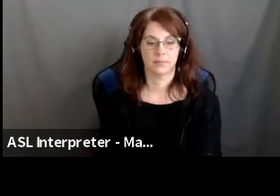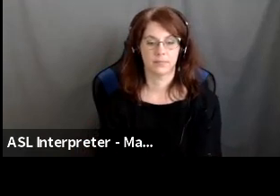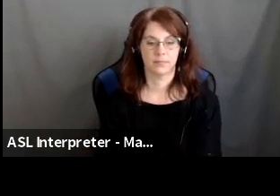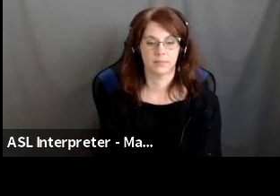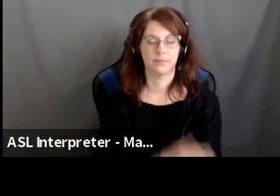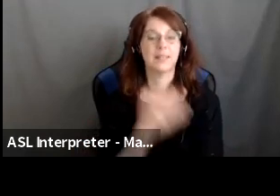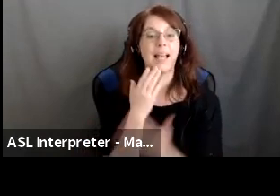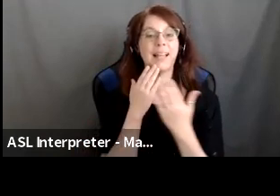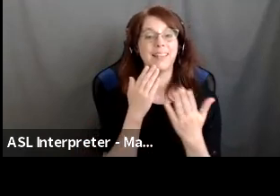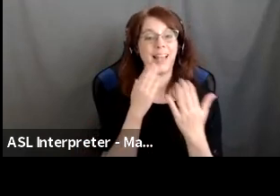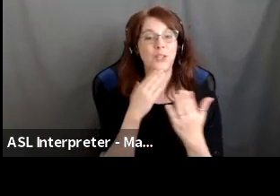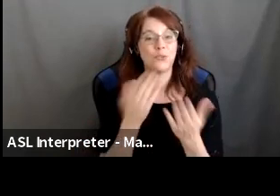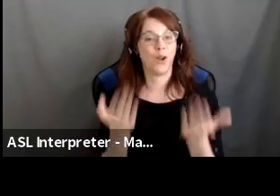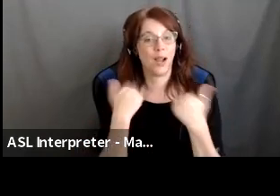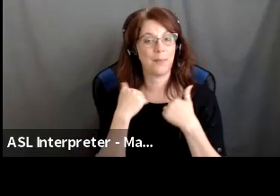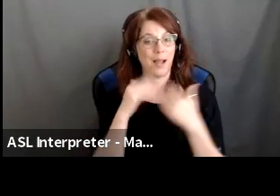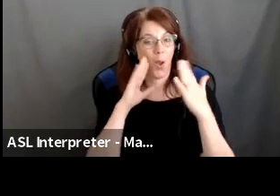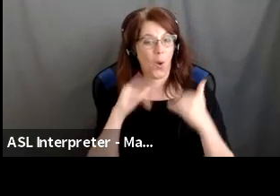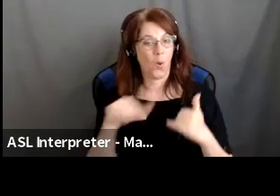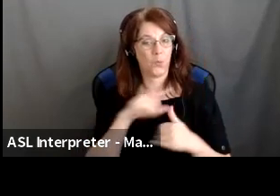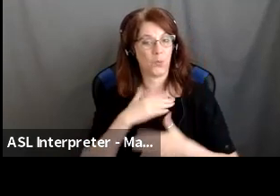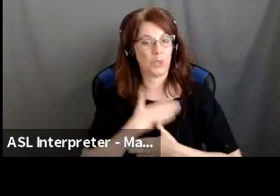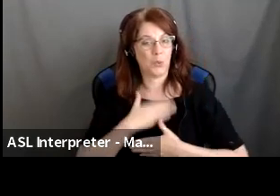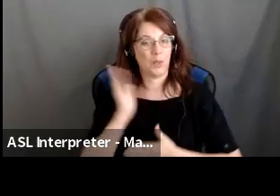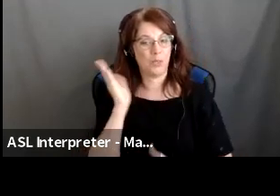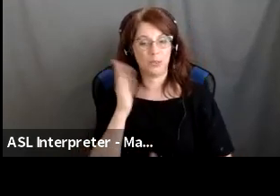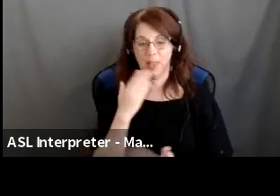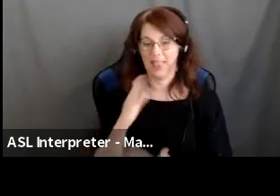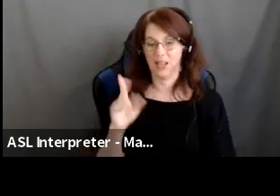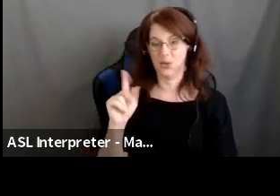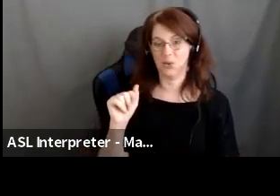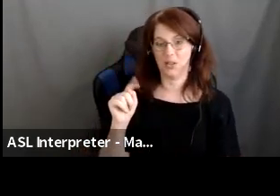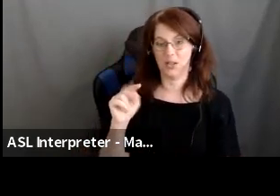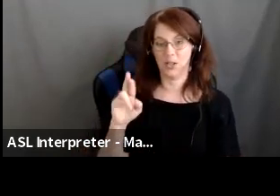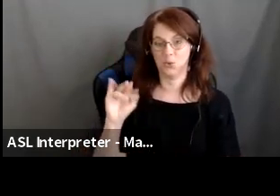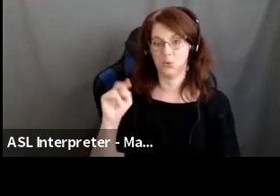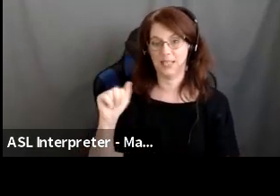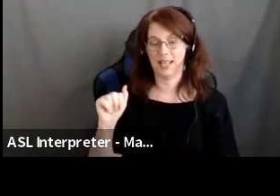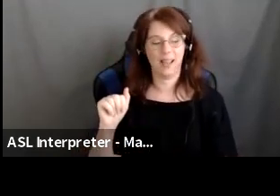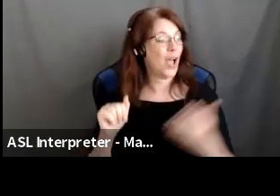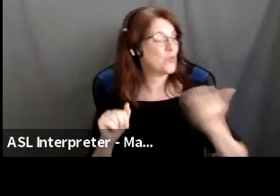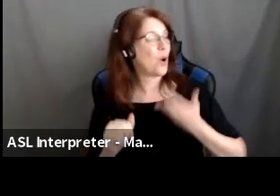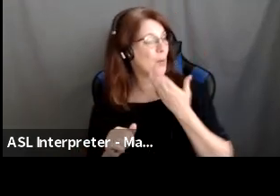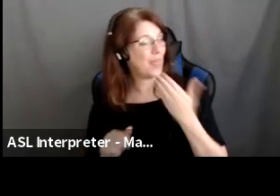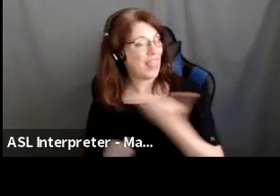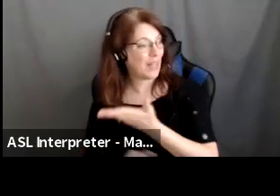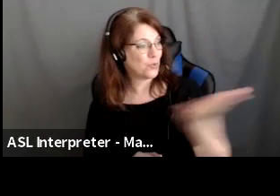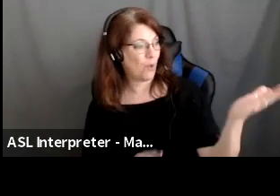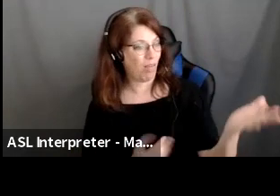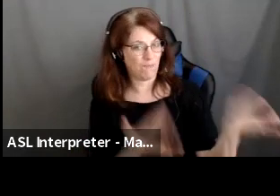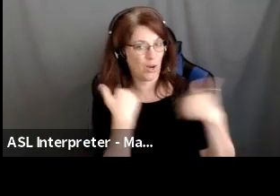Thank you guys for coming. I hope you enjoyed the presentation. Thank you, Katrina, so much. You're welcome. Thank you guys all for